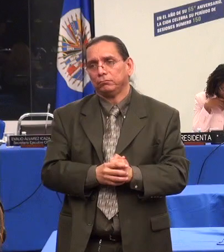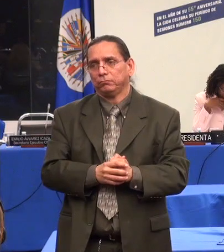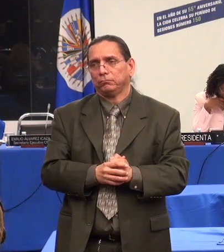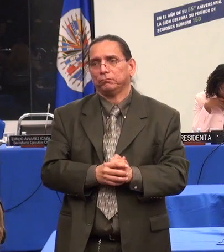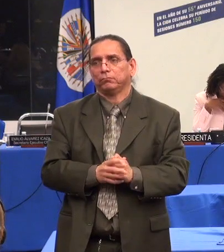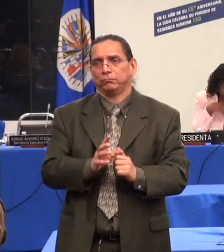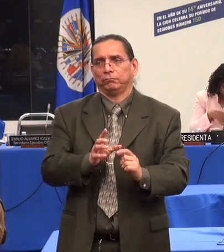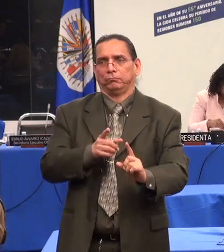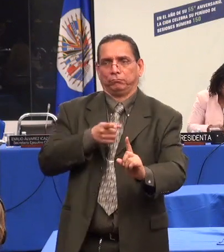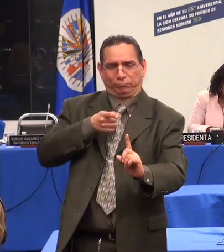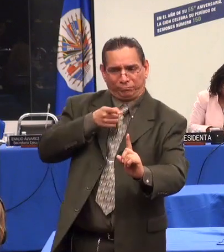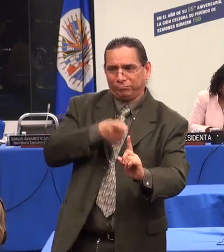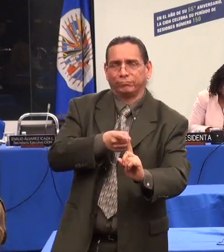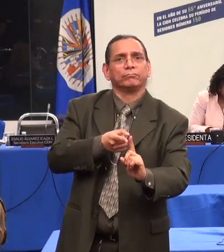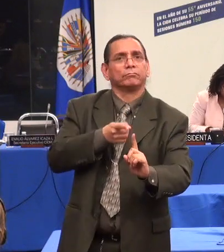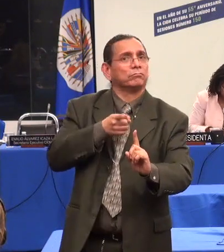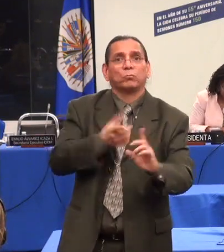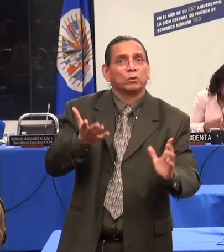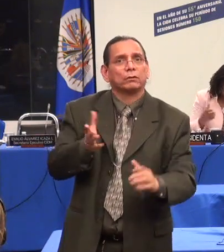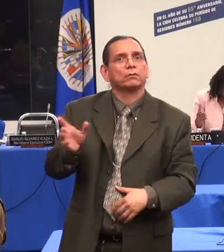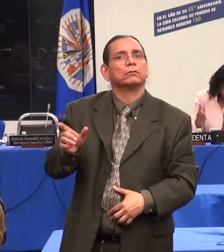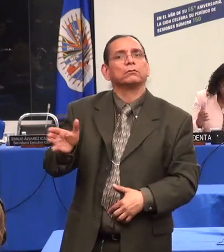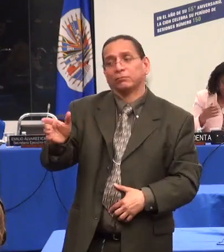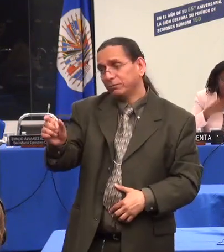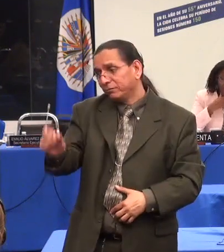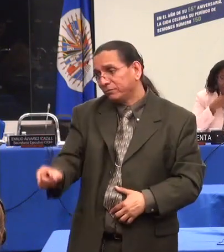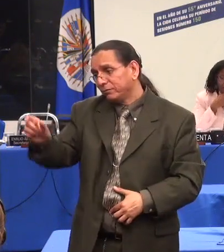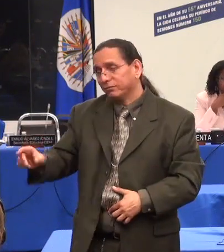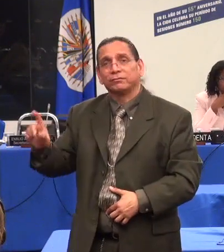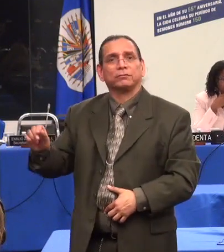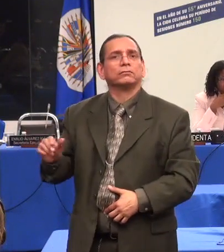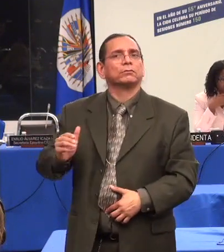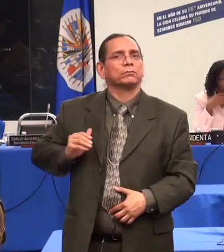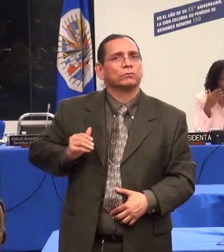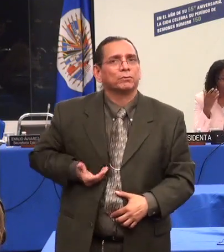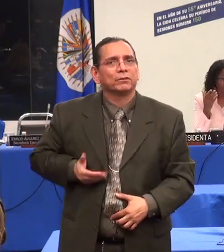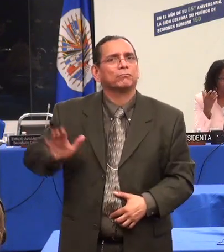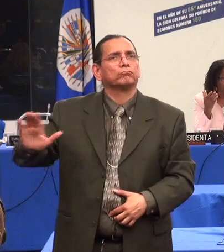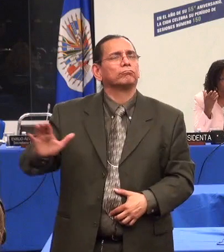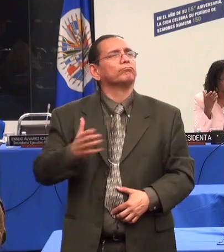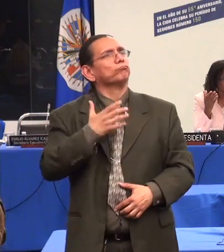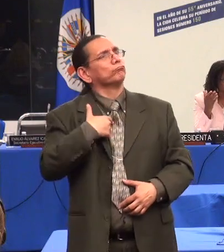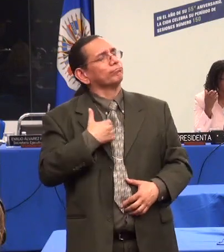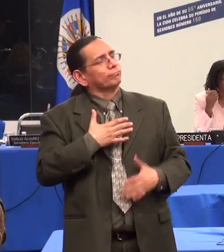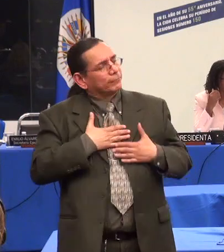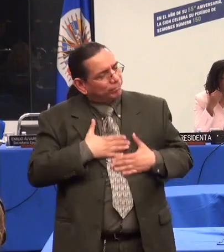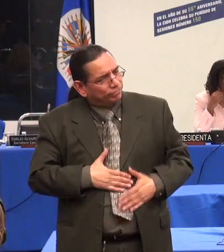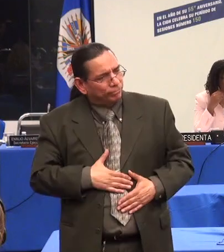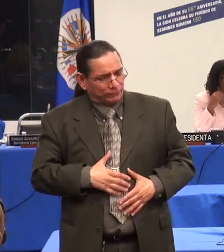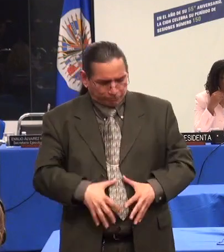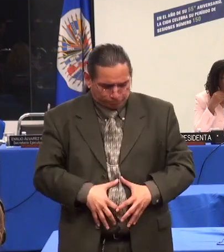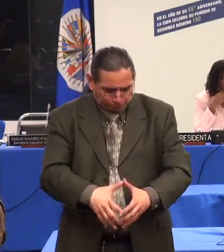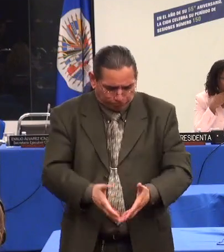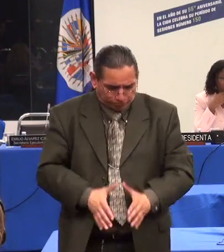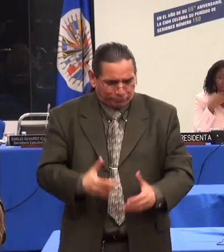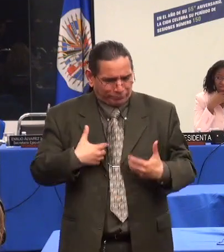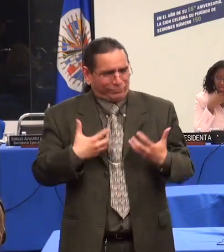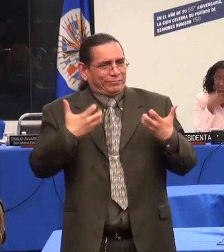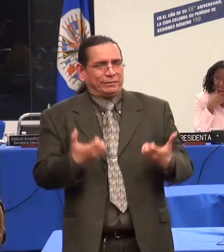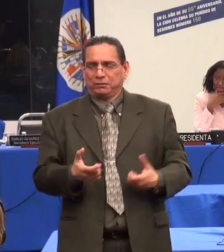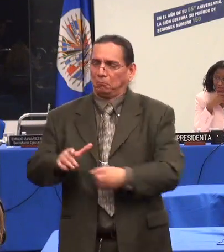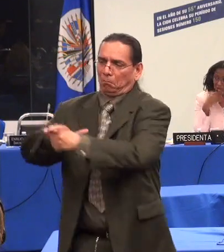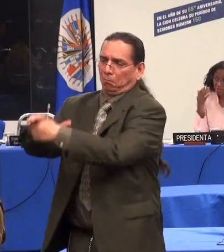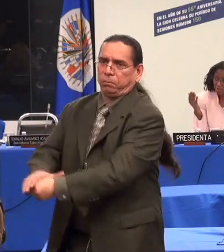and reproductive rights. I also wondered the availability of legal aid in these